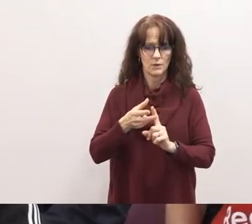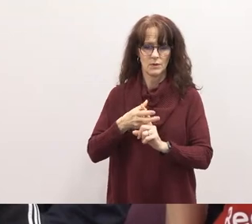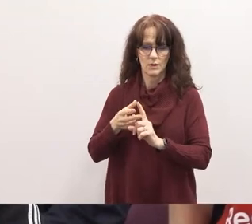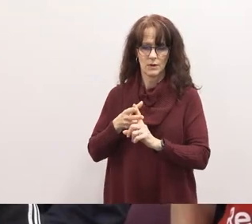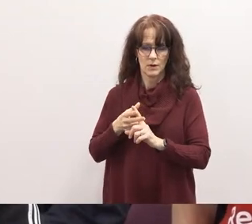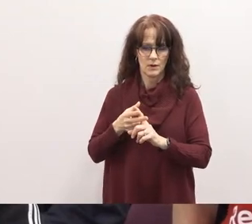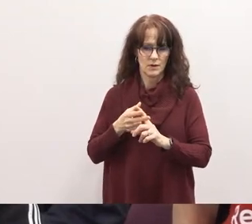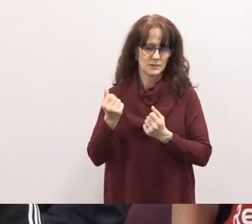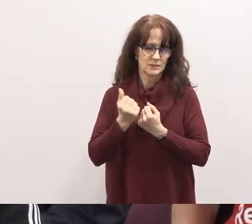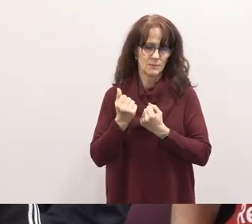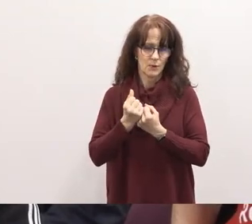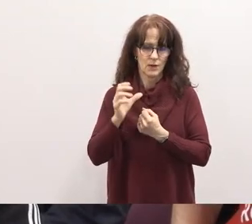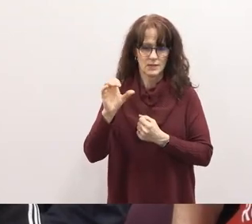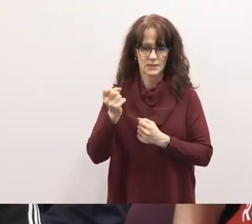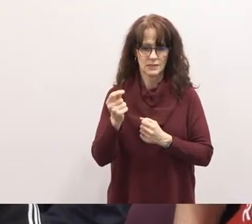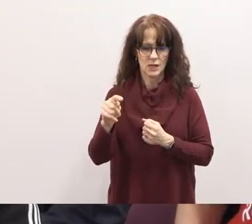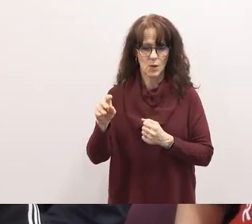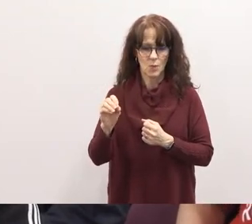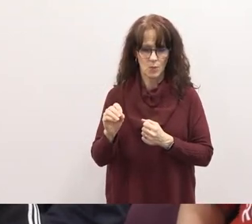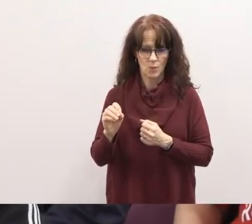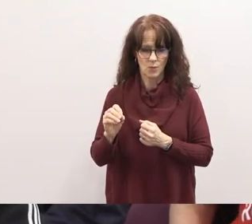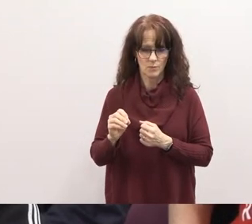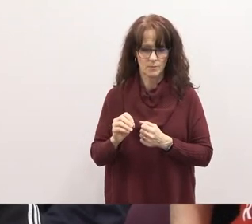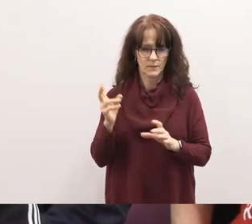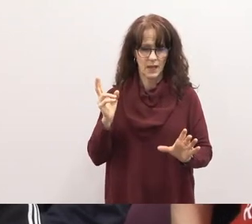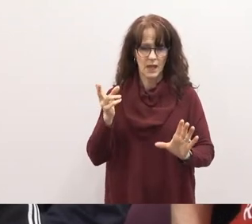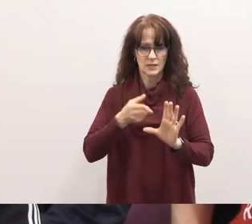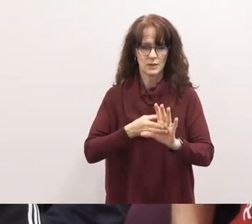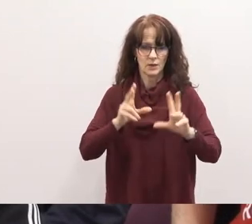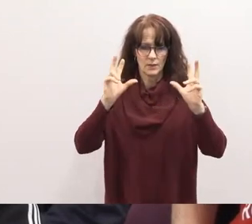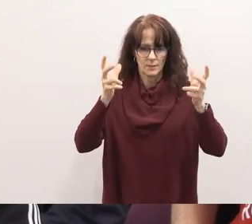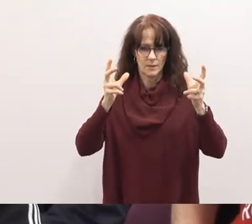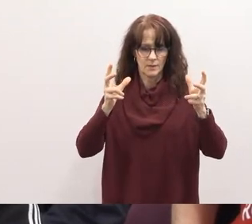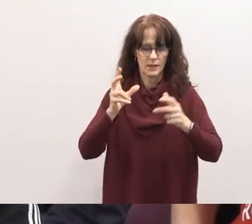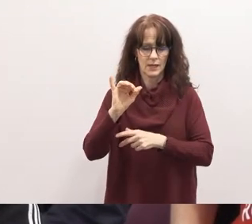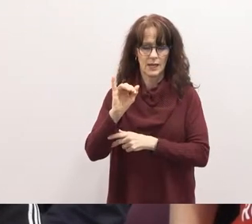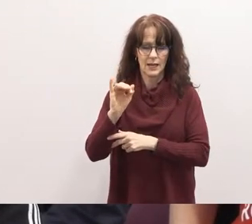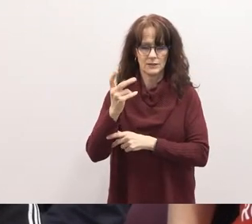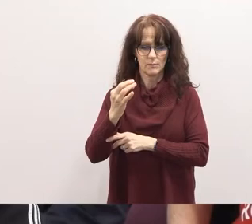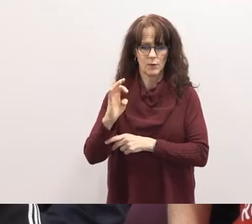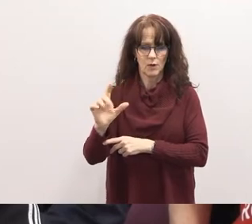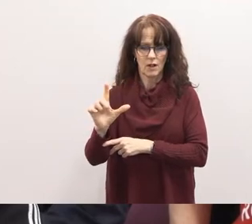SADO. I also have joined the SADO basketball intramural team